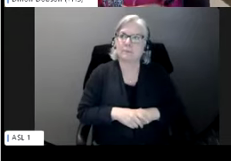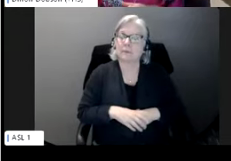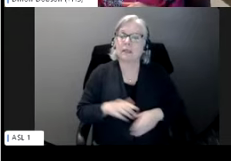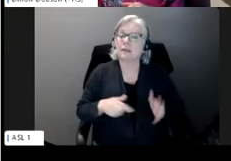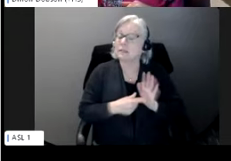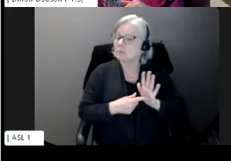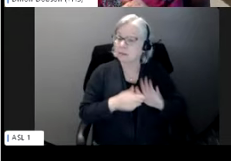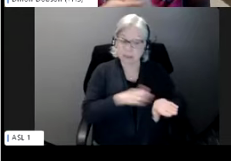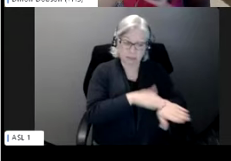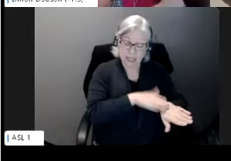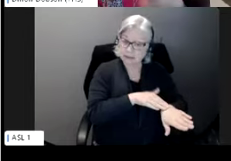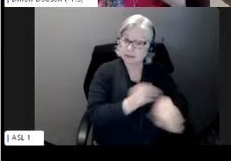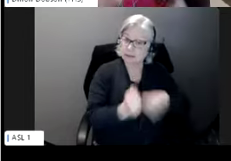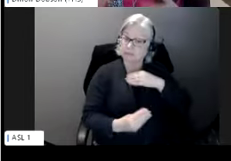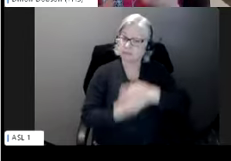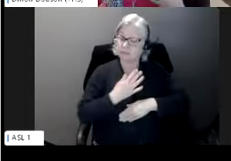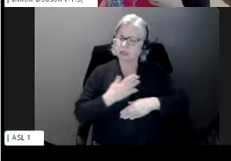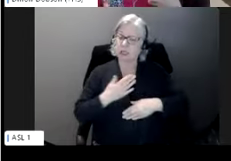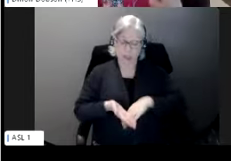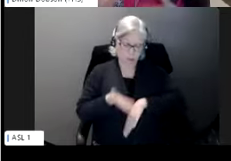appetite and other types of,